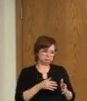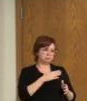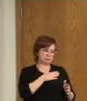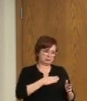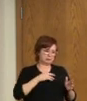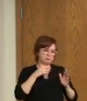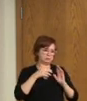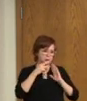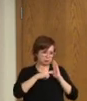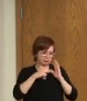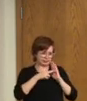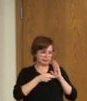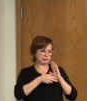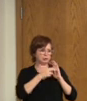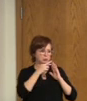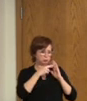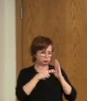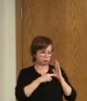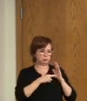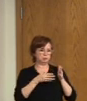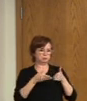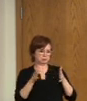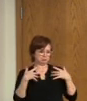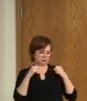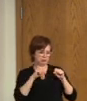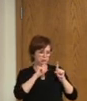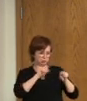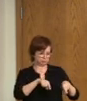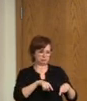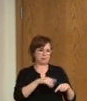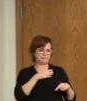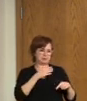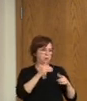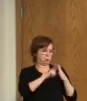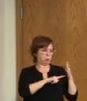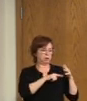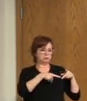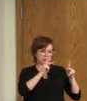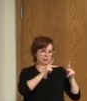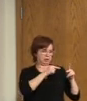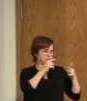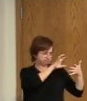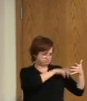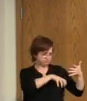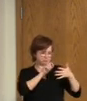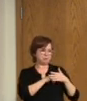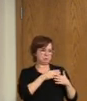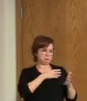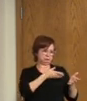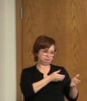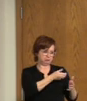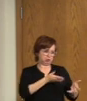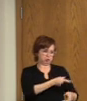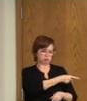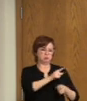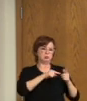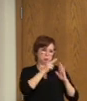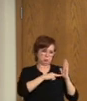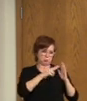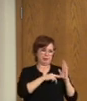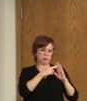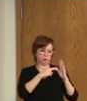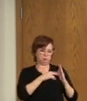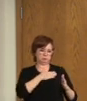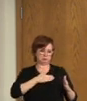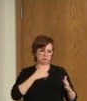and what is not allowed. We will continue to work with the side of compliance to make sure that's our